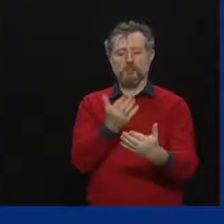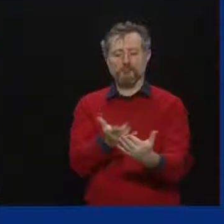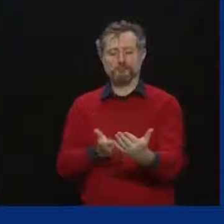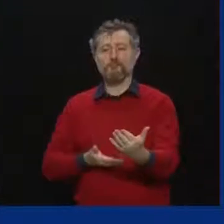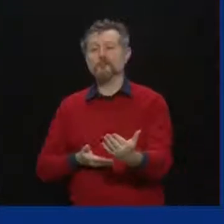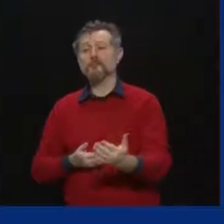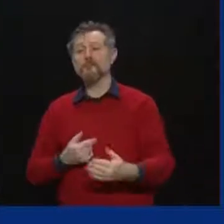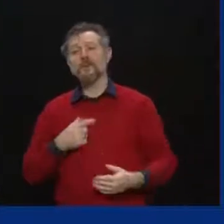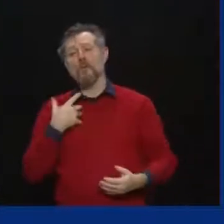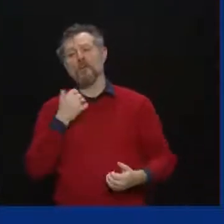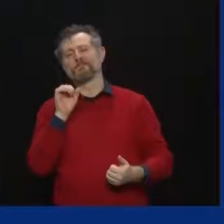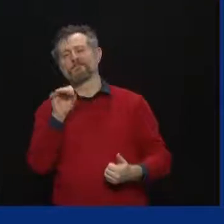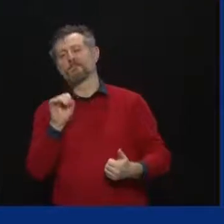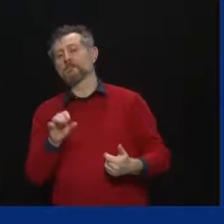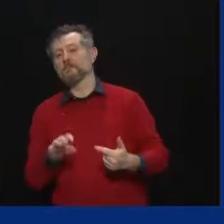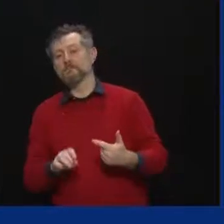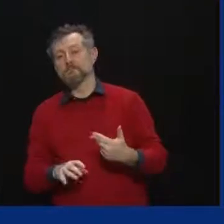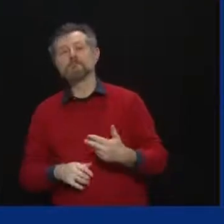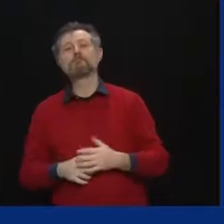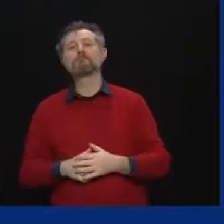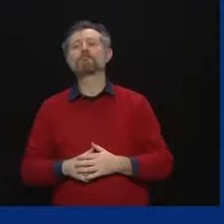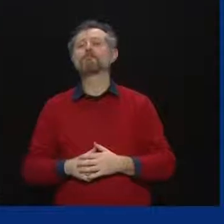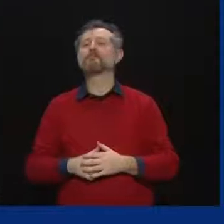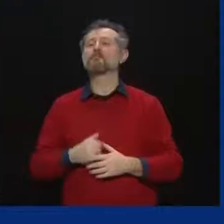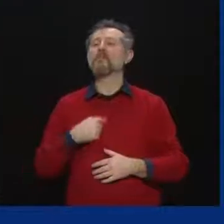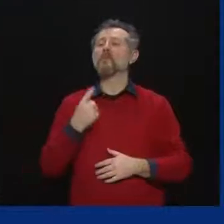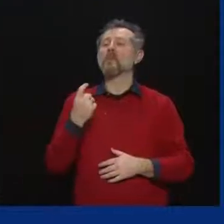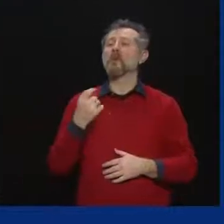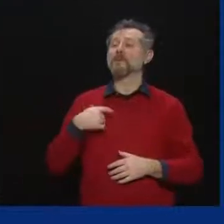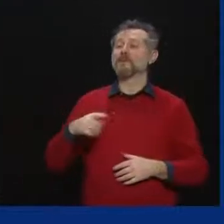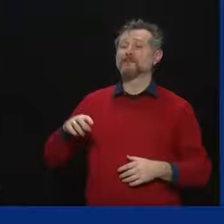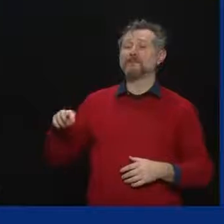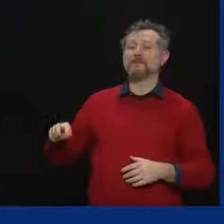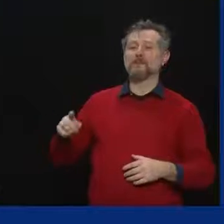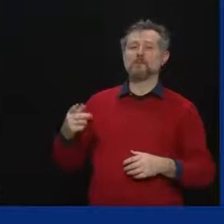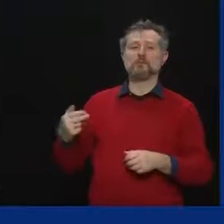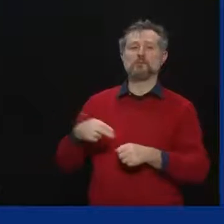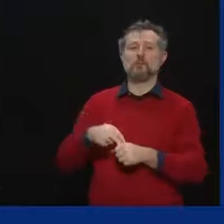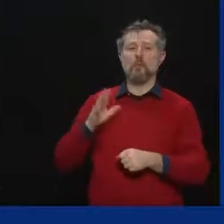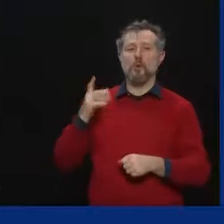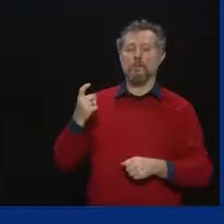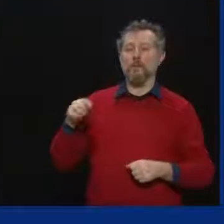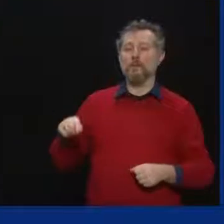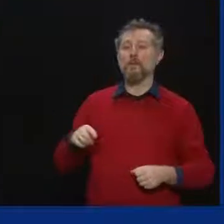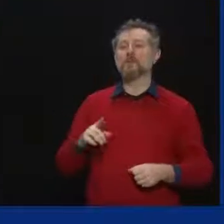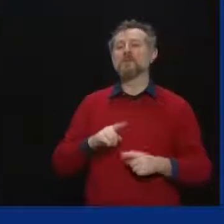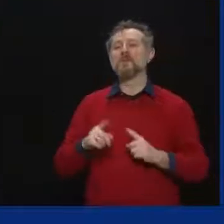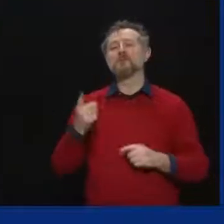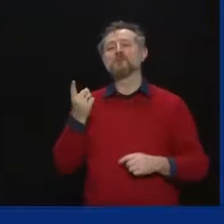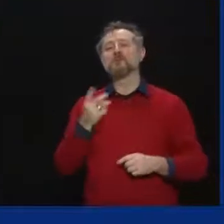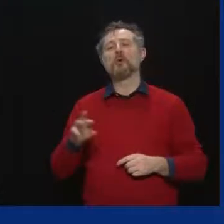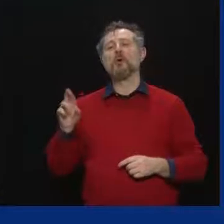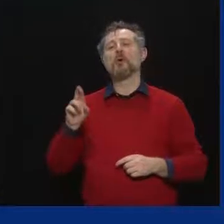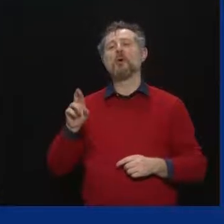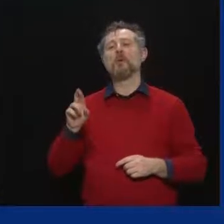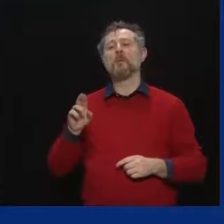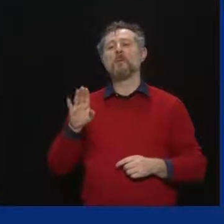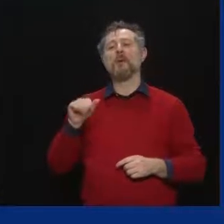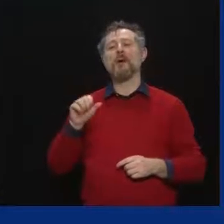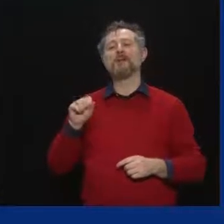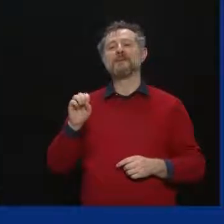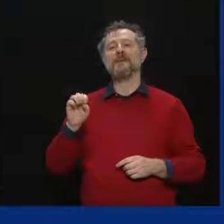say that we would have had one more seat here this morning to join us, but Dr. Bassett will not be joining